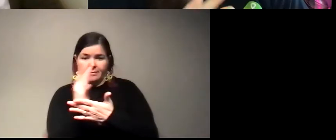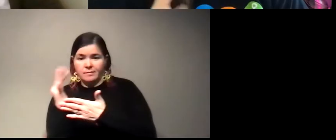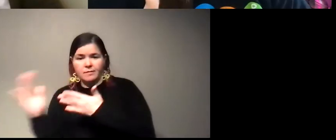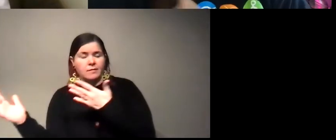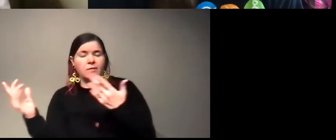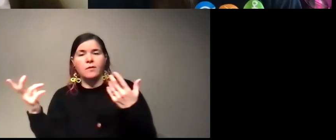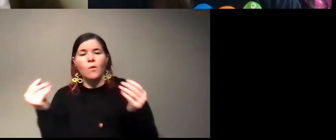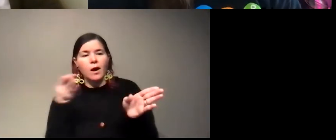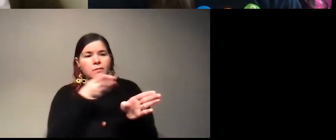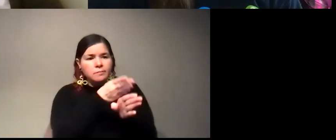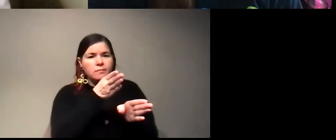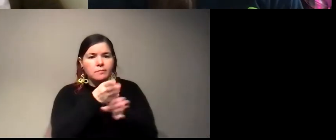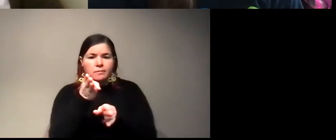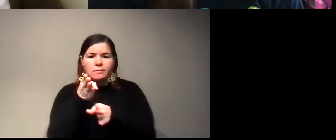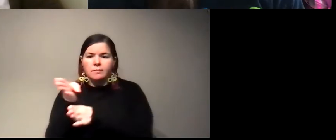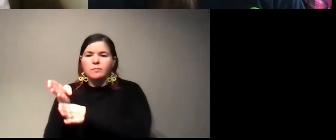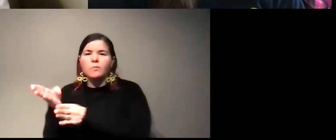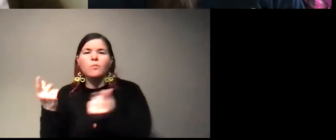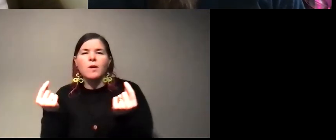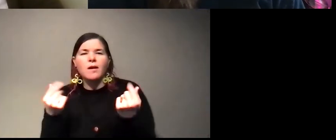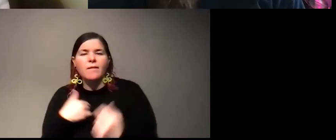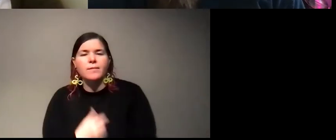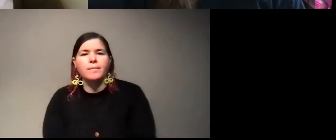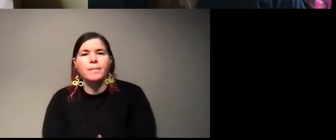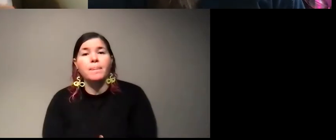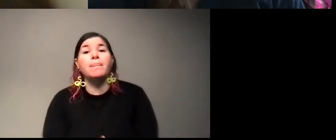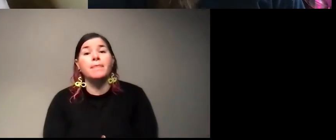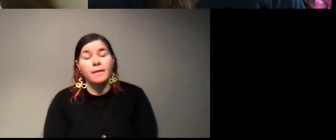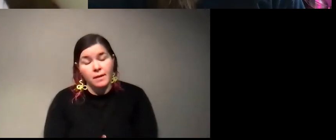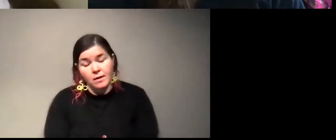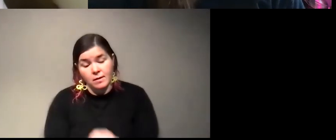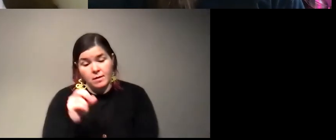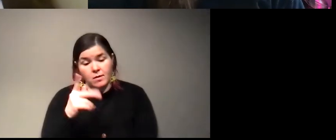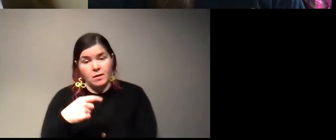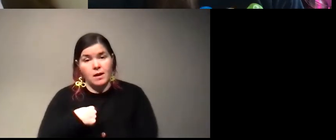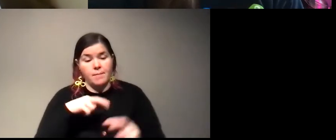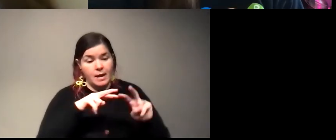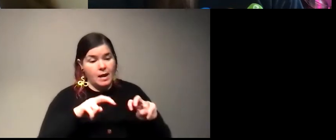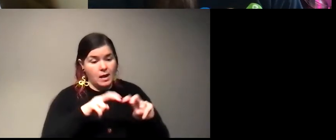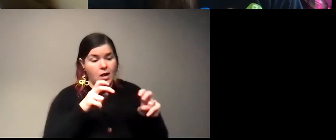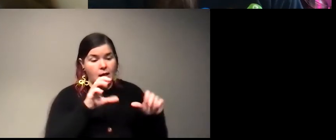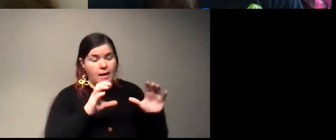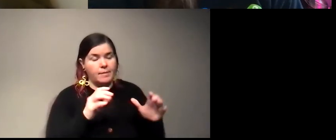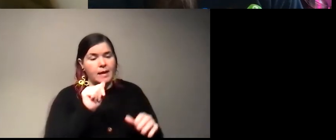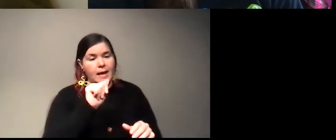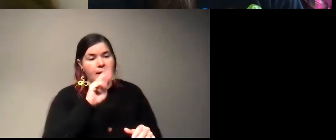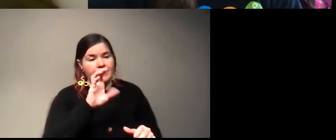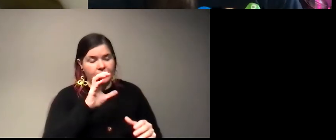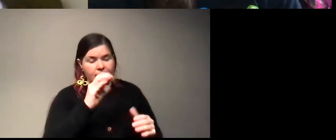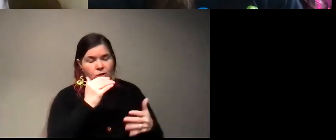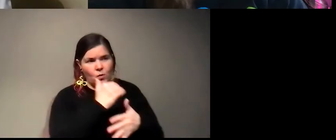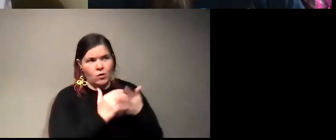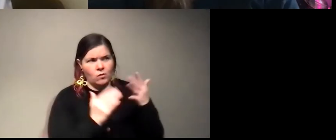chemistries, what exists? Yes. So I'm an analytical chemist. So I'll go in alphabetical order,